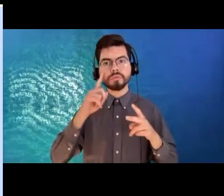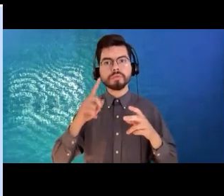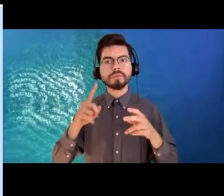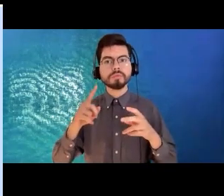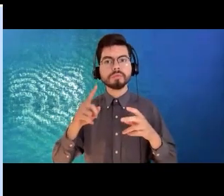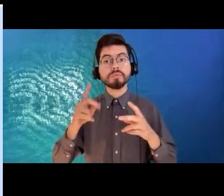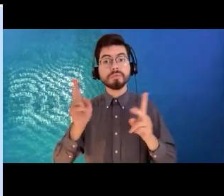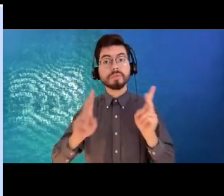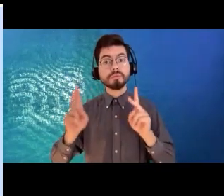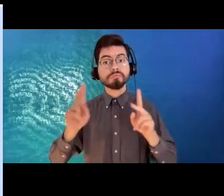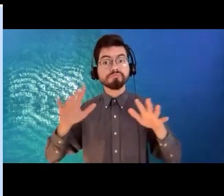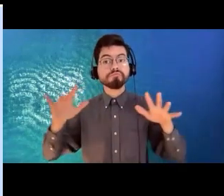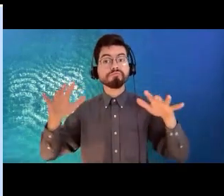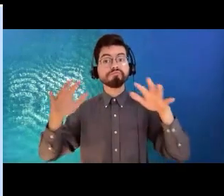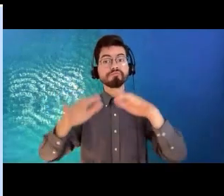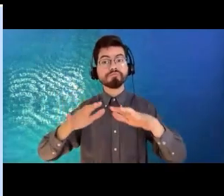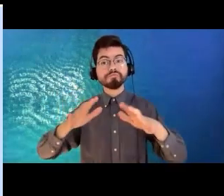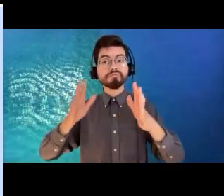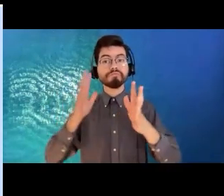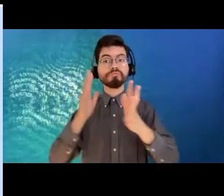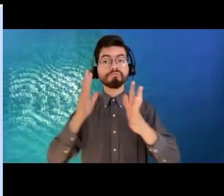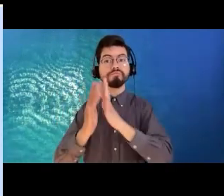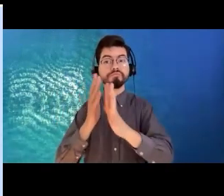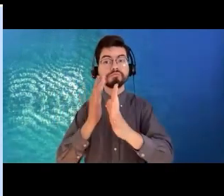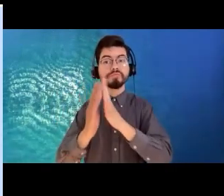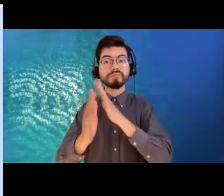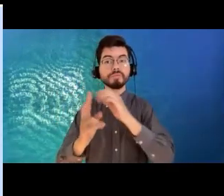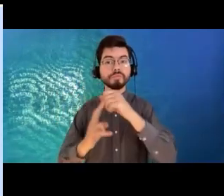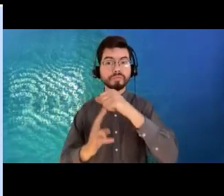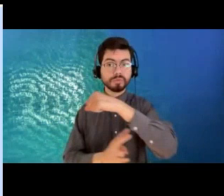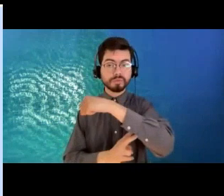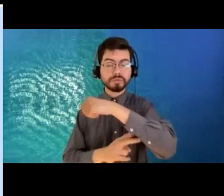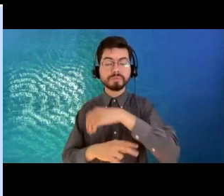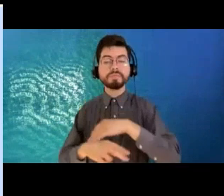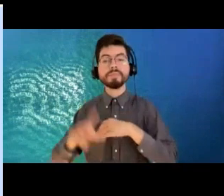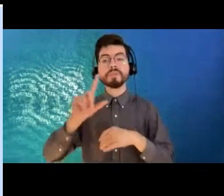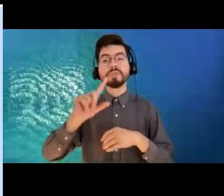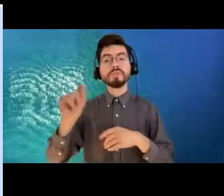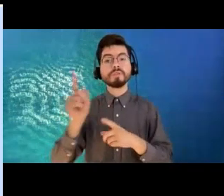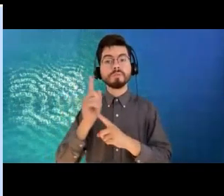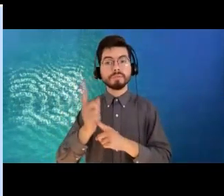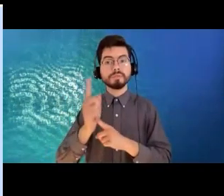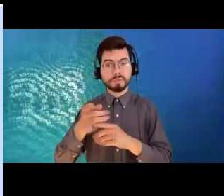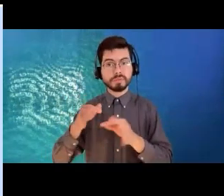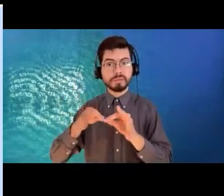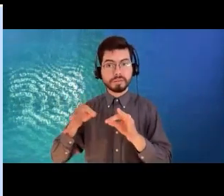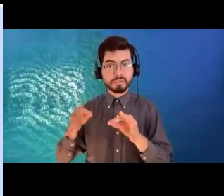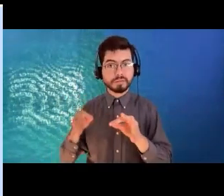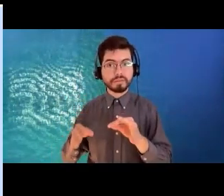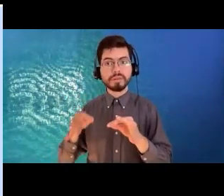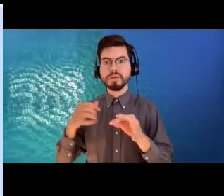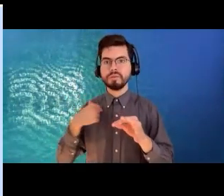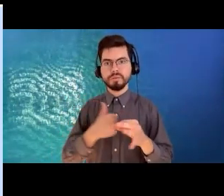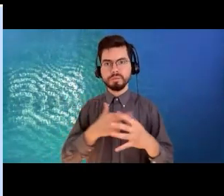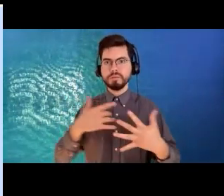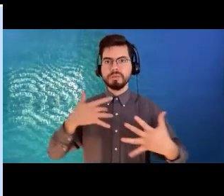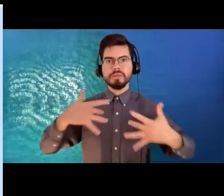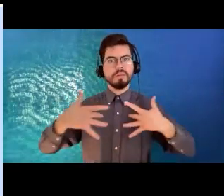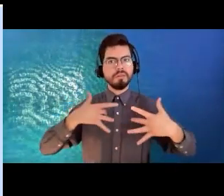20-minute delays there. We wanted to keep those a little shorter. We were kind of worried that things could back up all the way to the south gate.